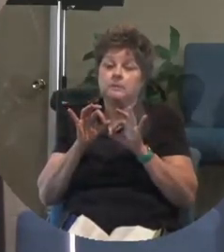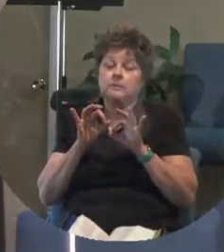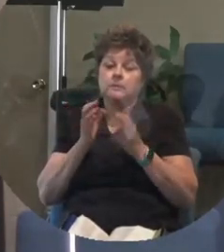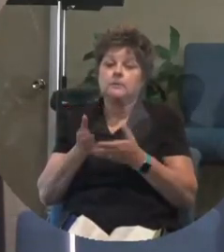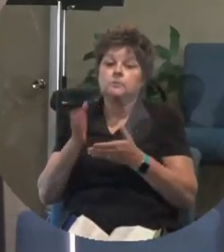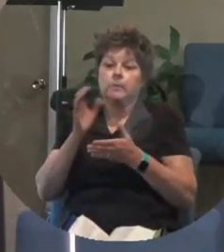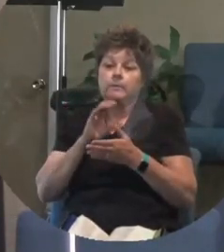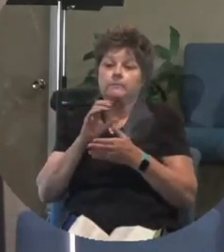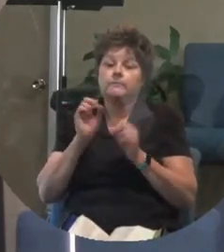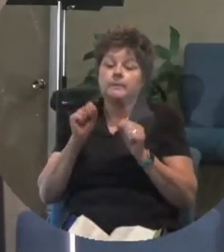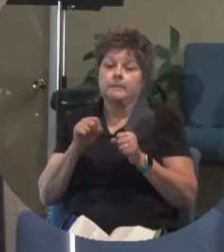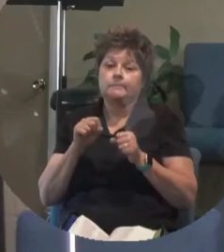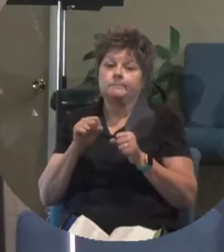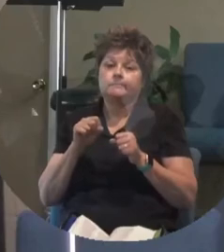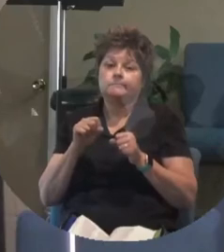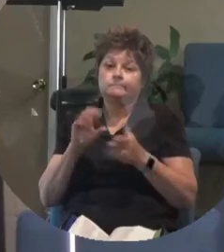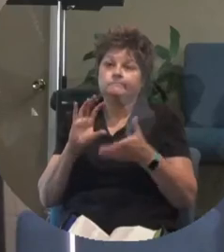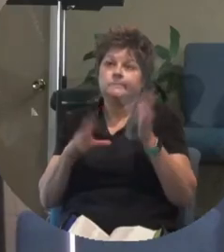wreck us.